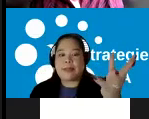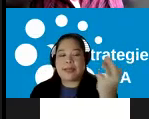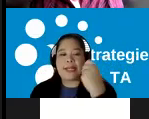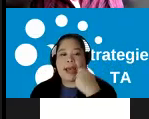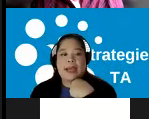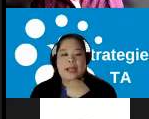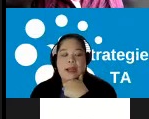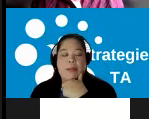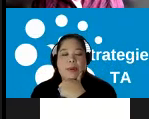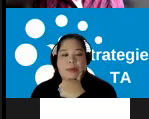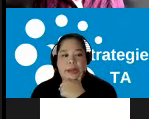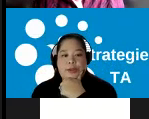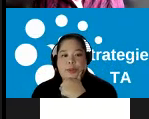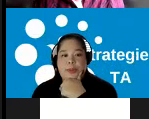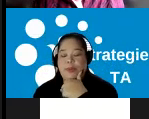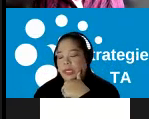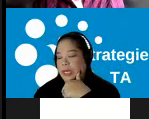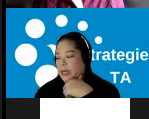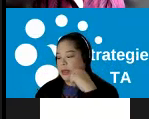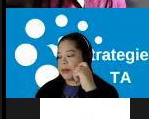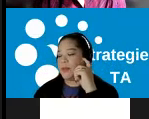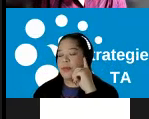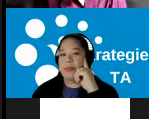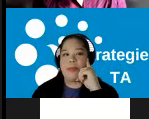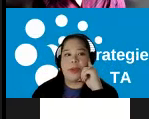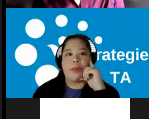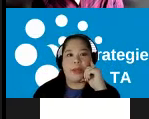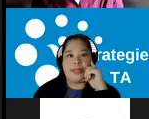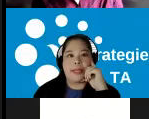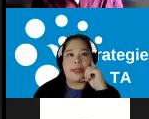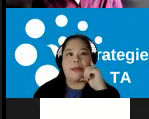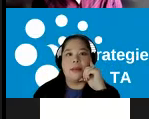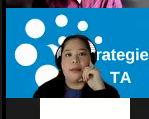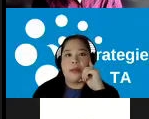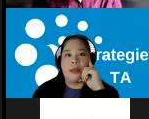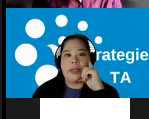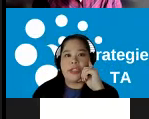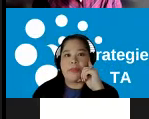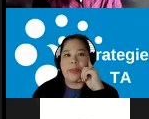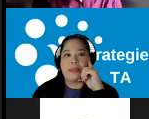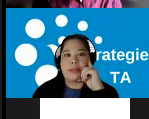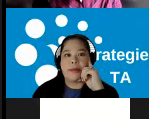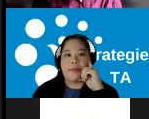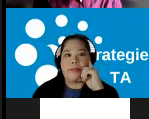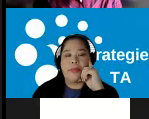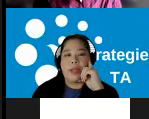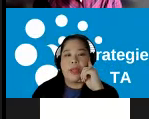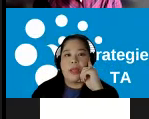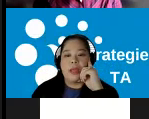expand something like that in that neighborhood would actually be really would be a really amazing achievement.